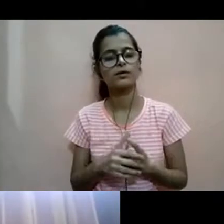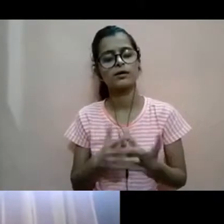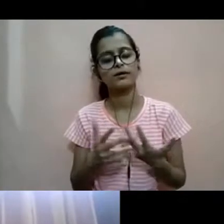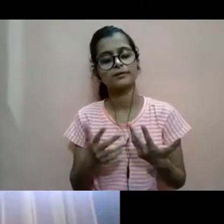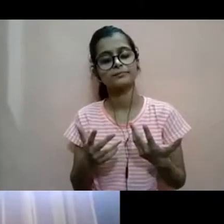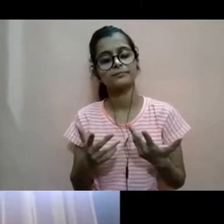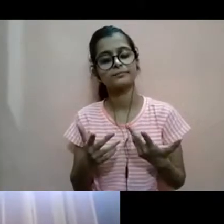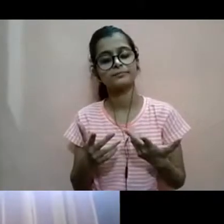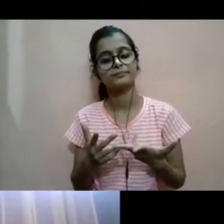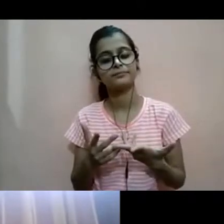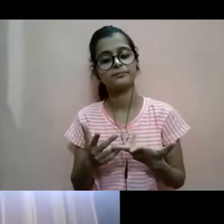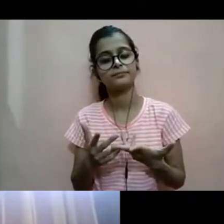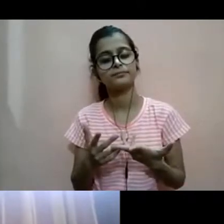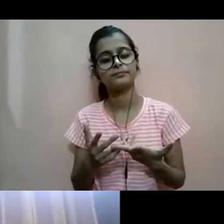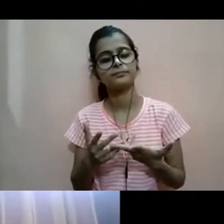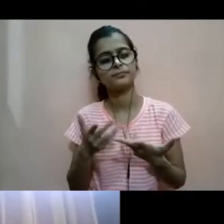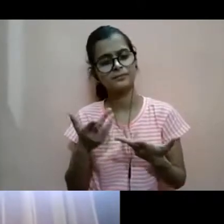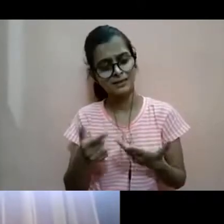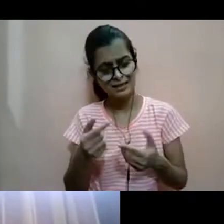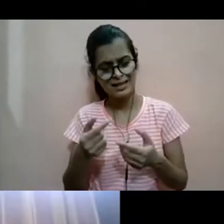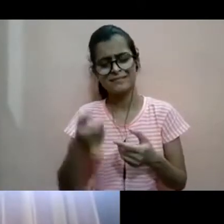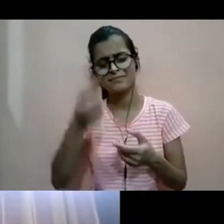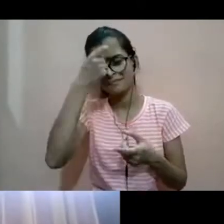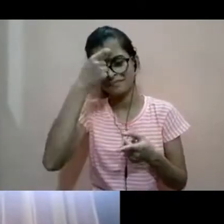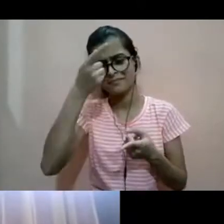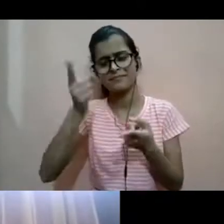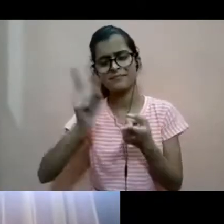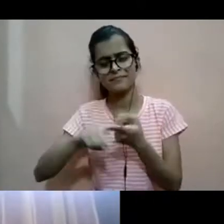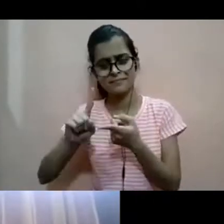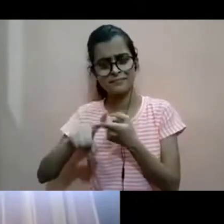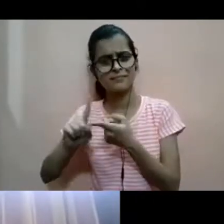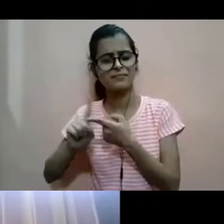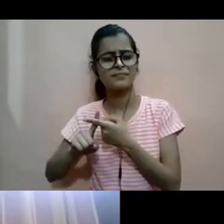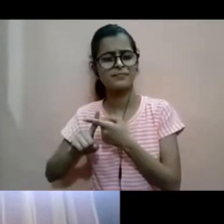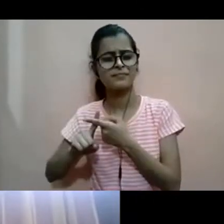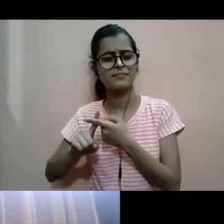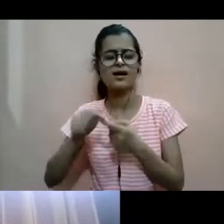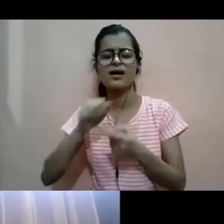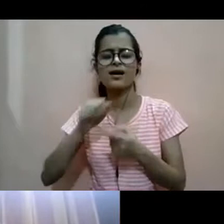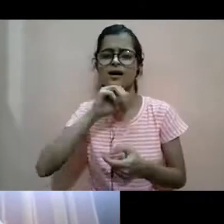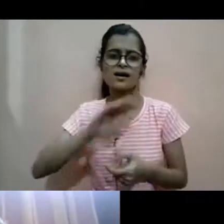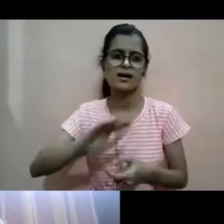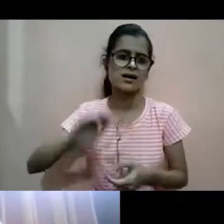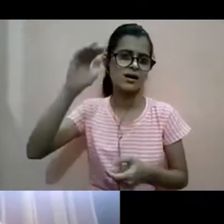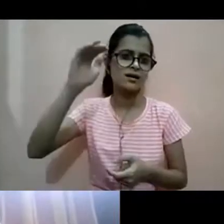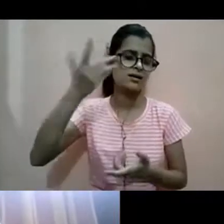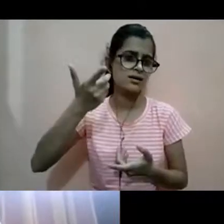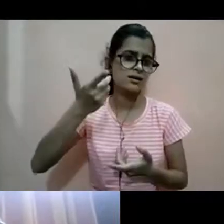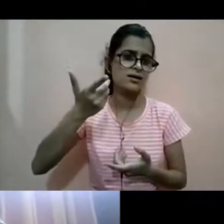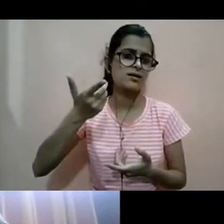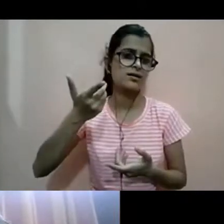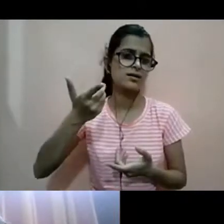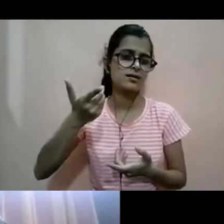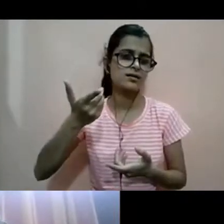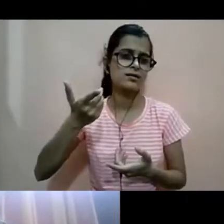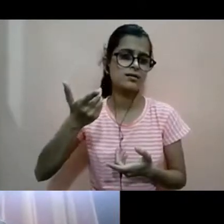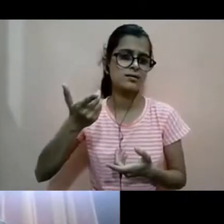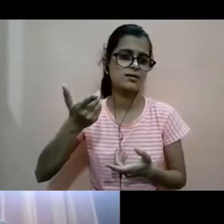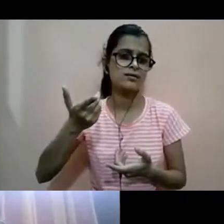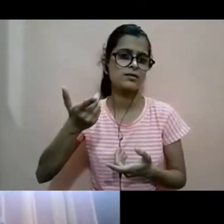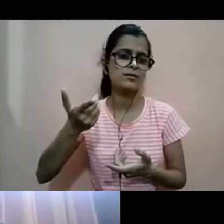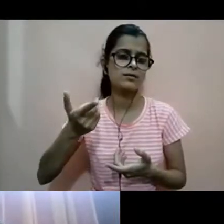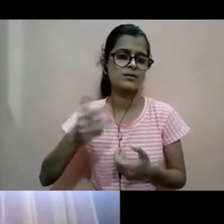I mean, the issues come up in terms of adults in the question of sexuality, for example.